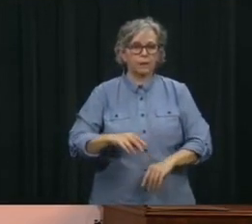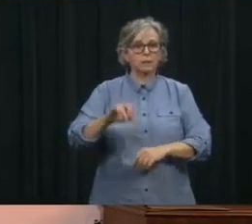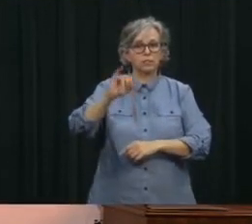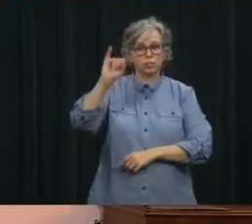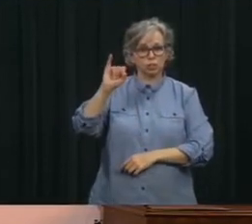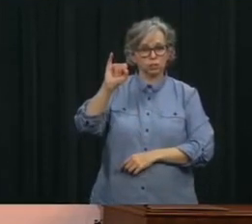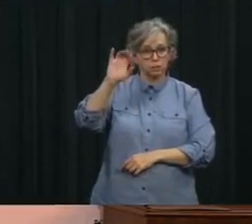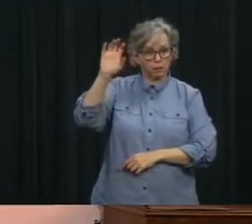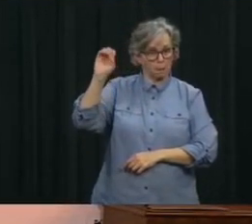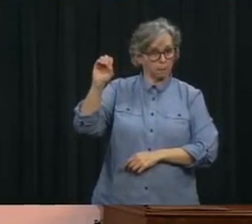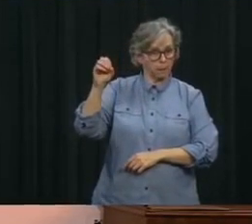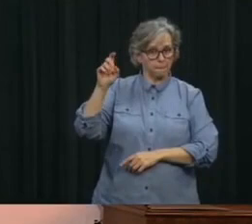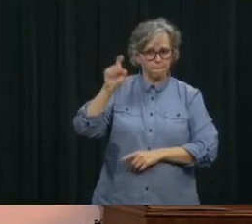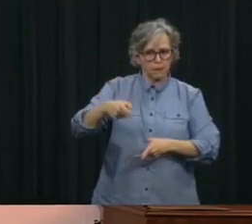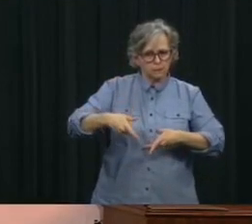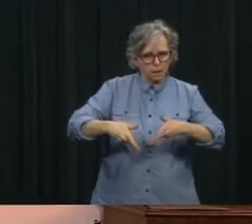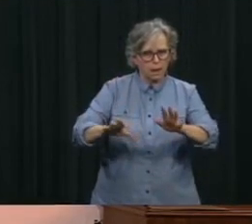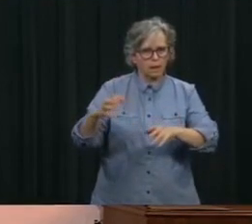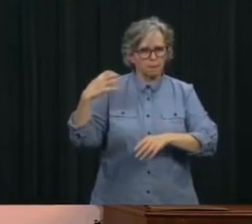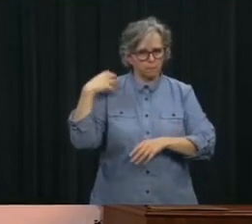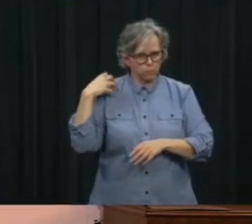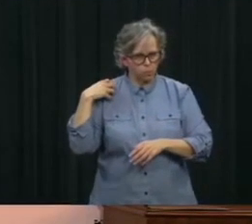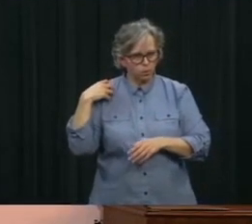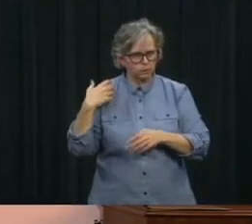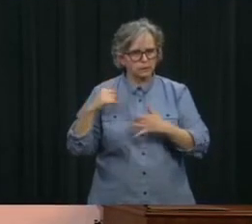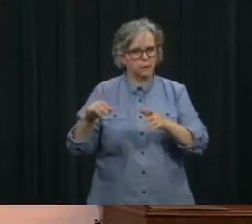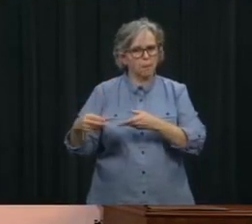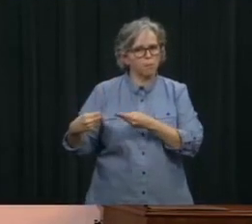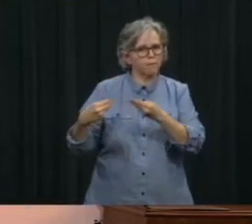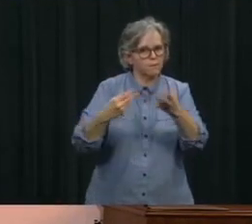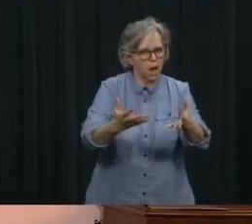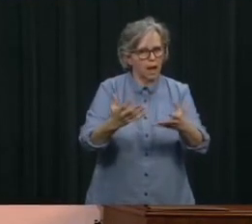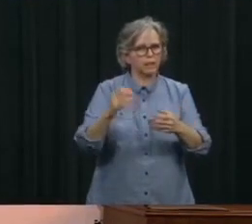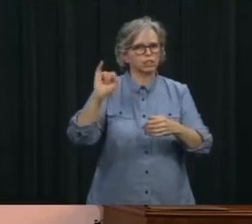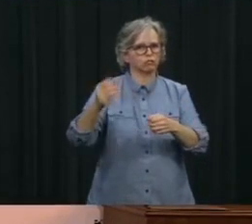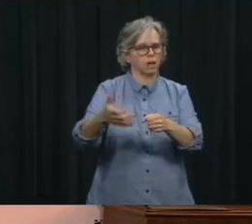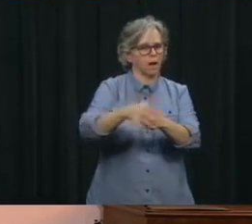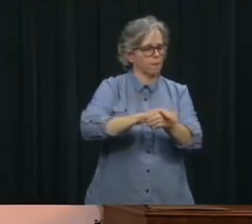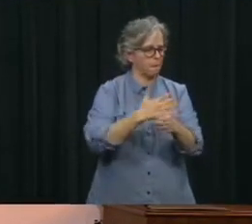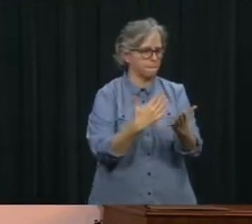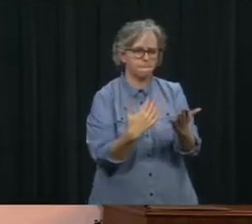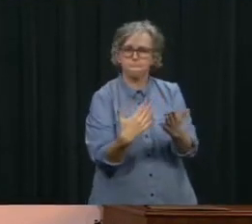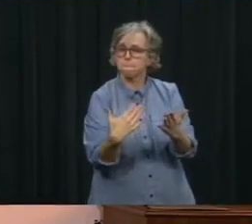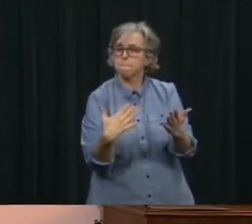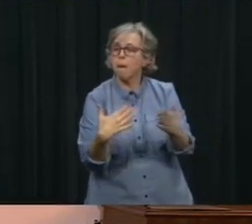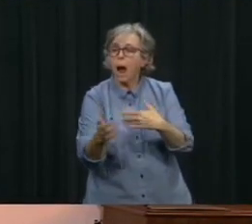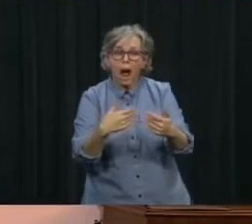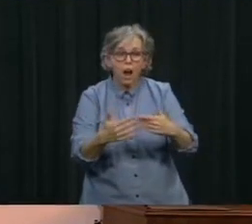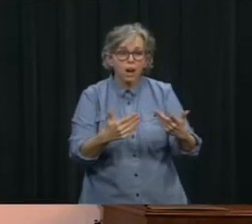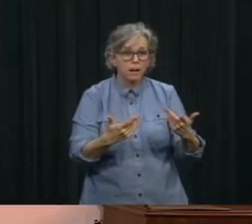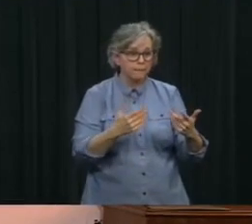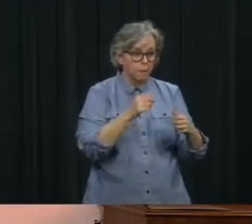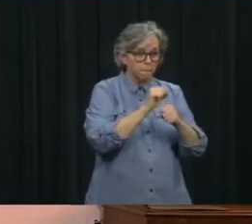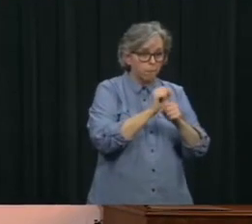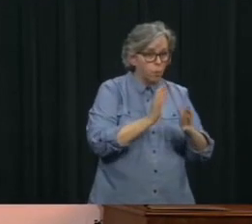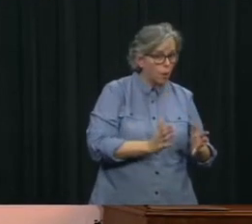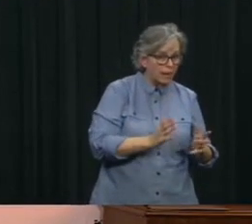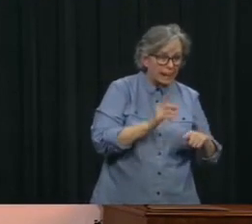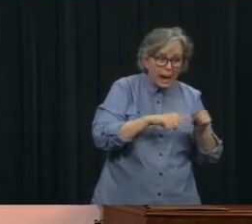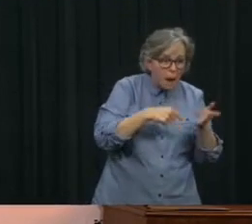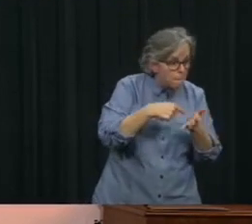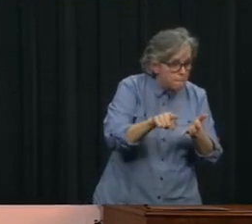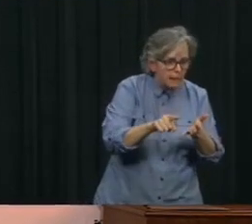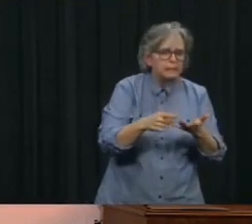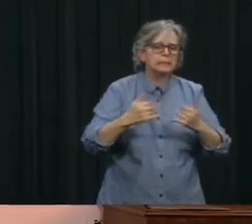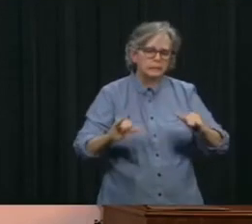to continue covering employees even if the employee would otherwise become ineligible because of a decrease